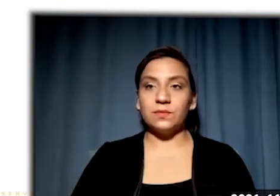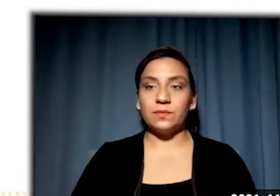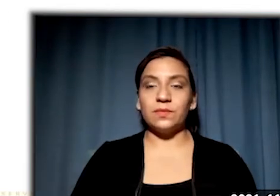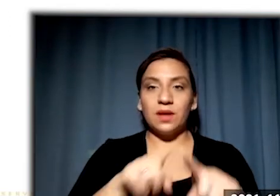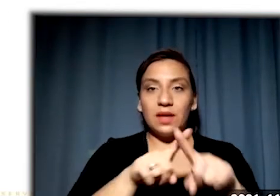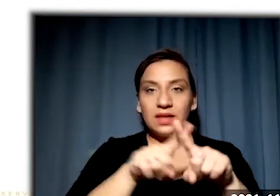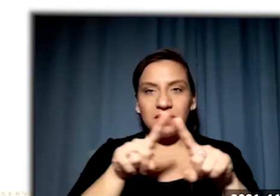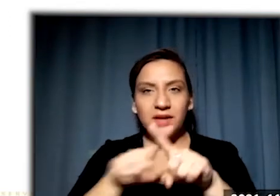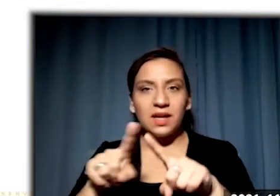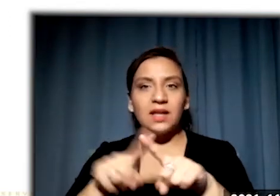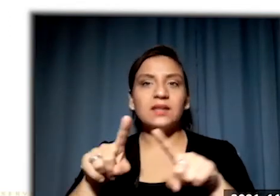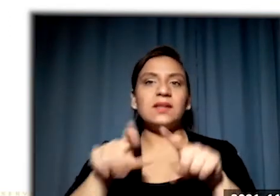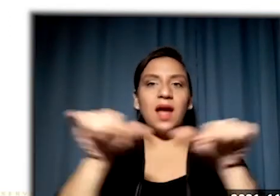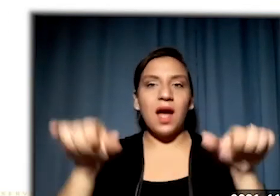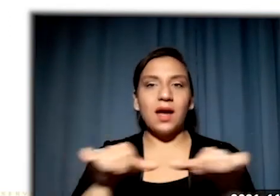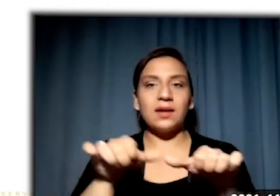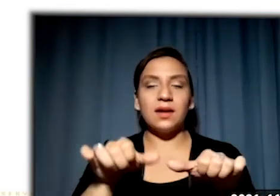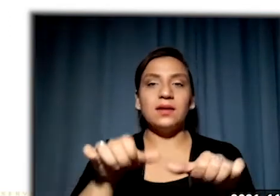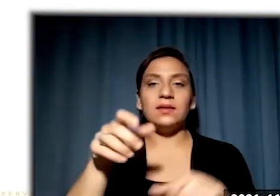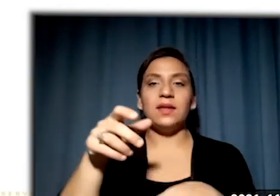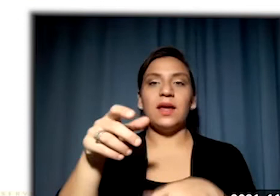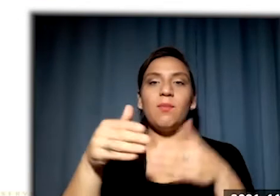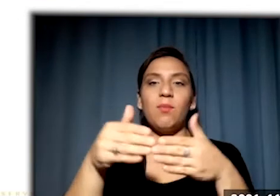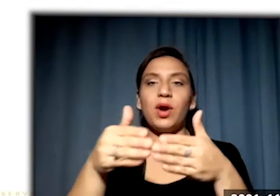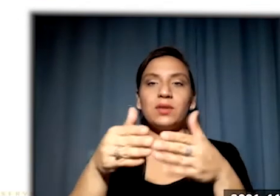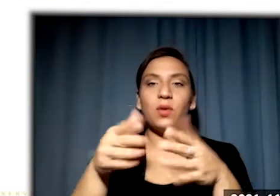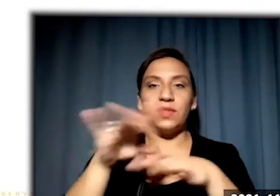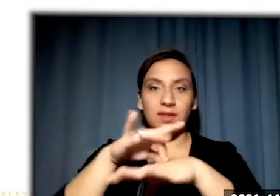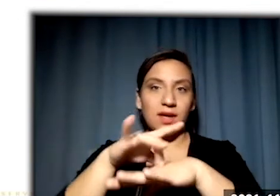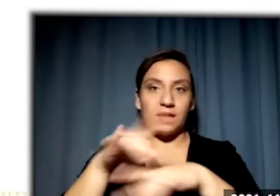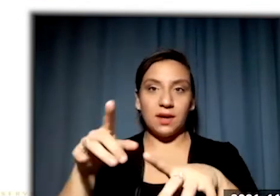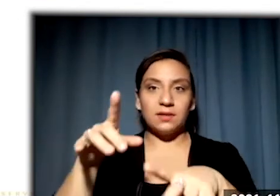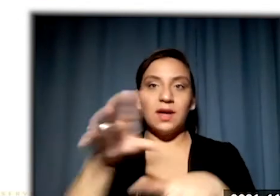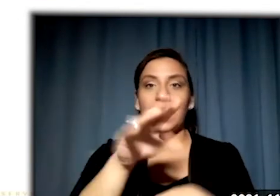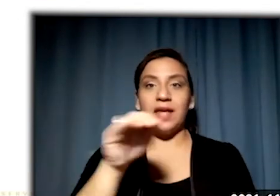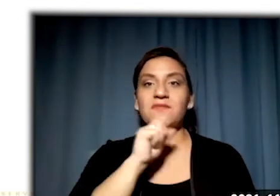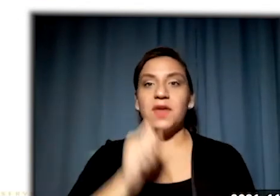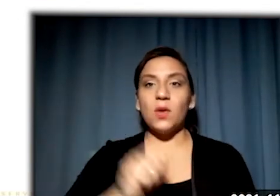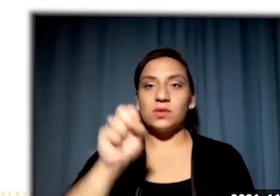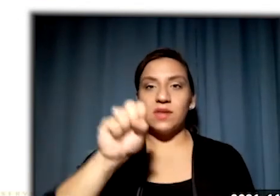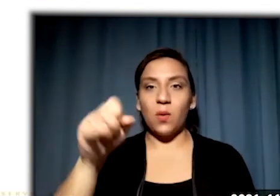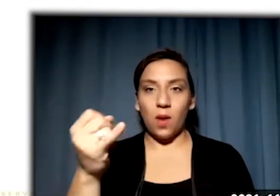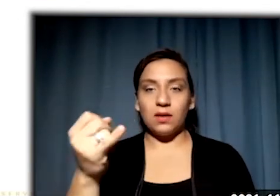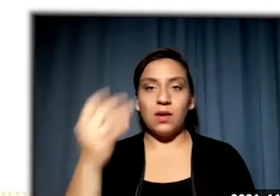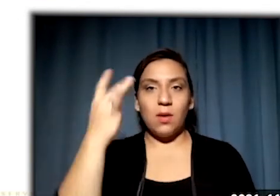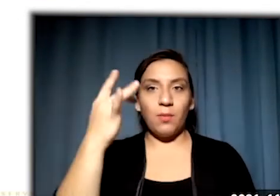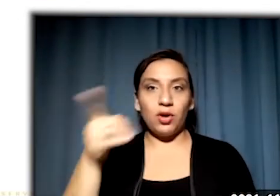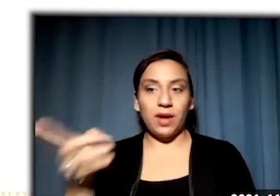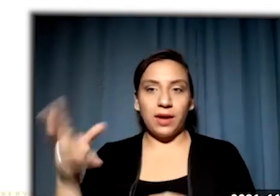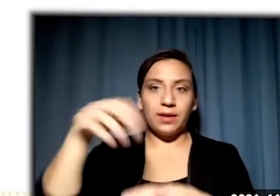included on the National Register of Historic Places, as well as the nomination of Old San Juan to the National Historic